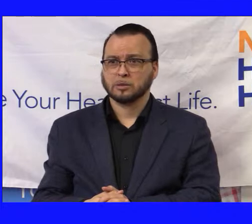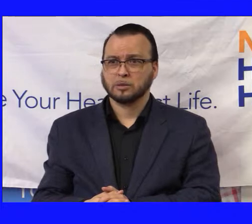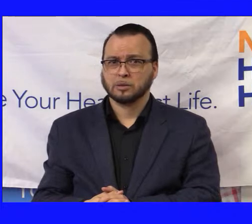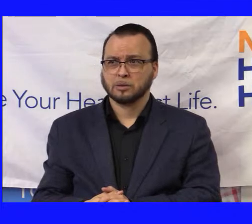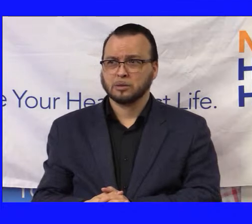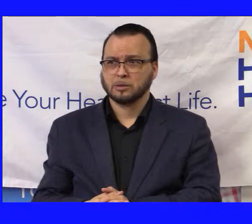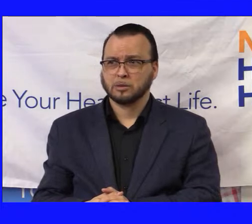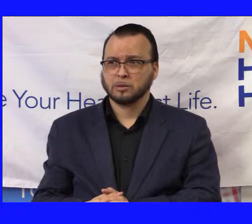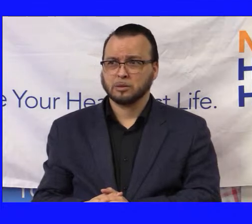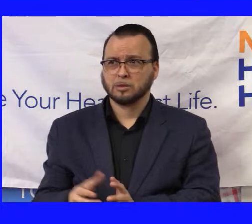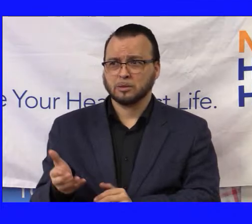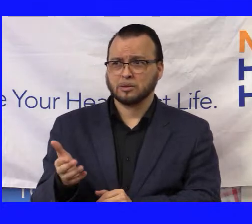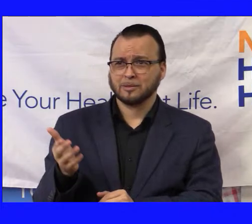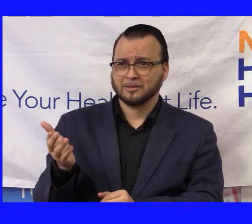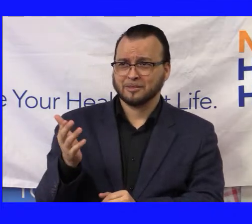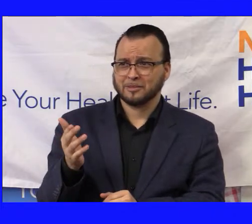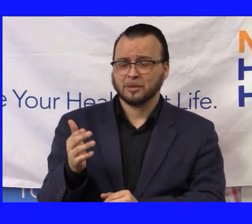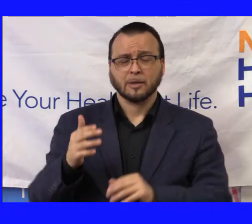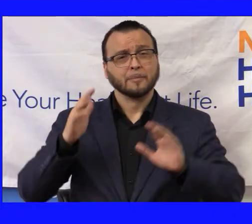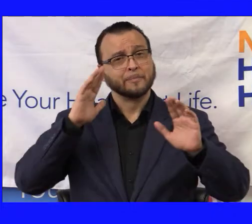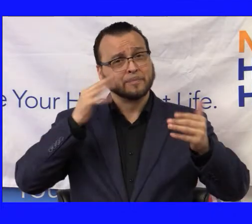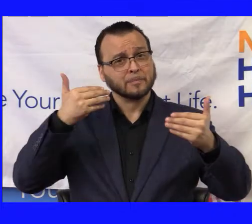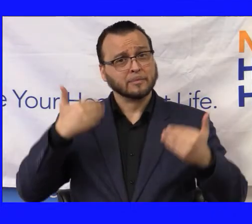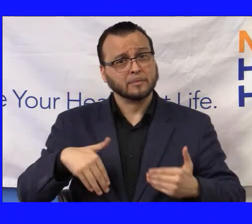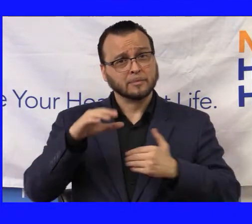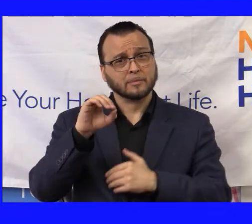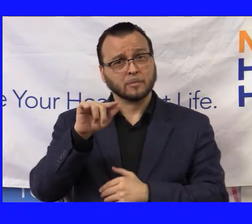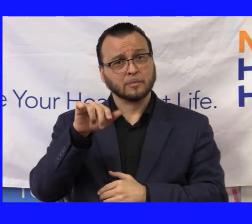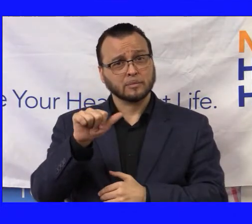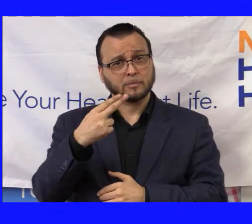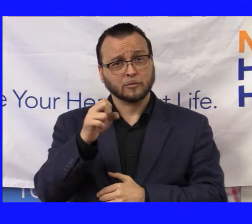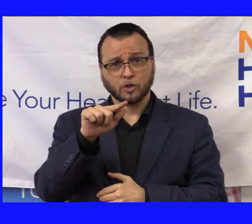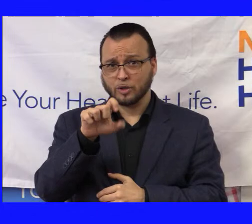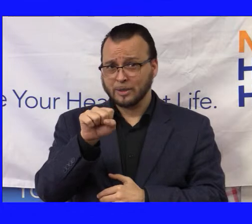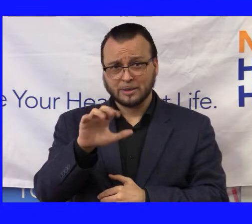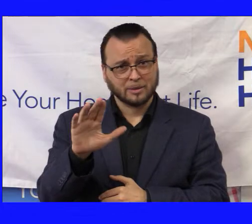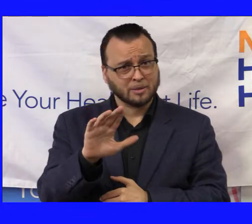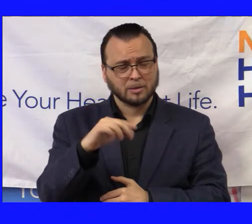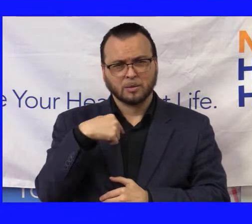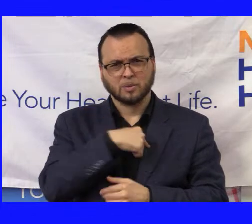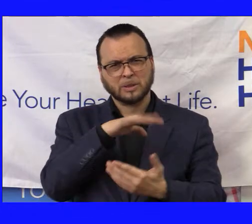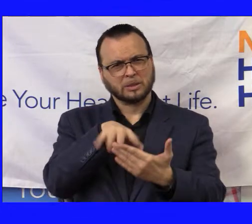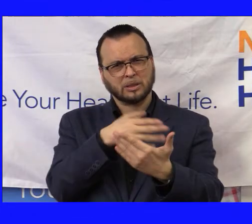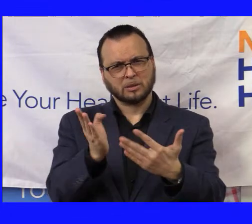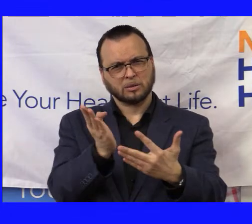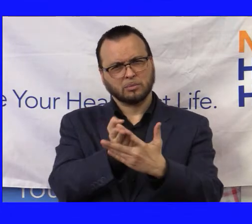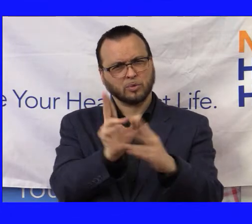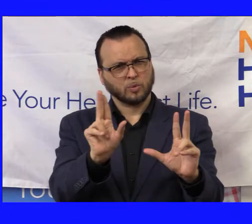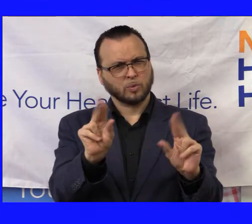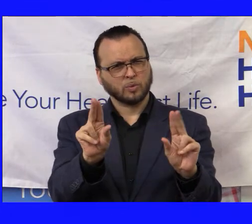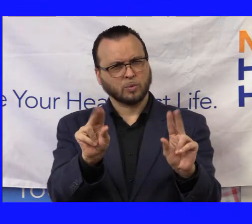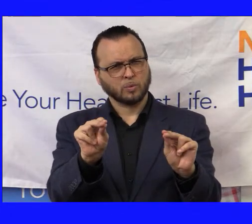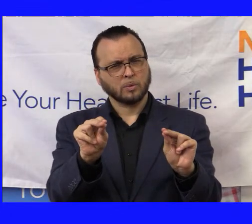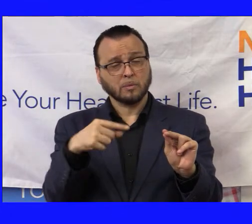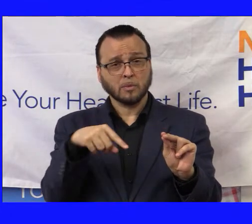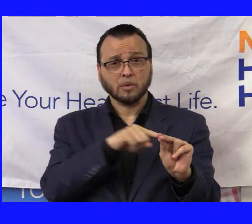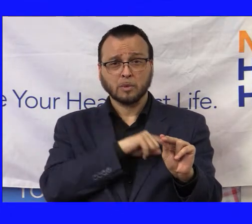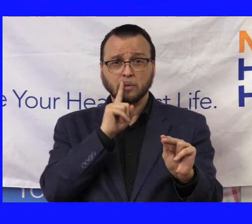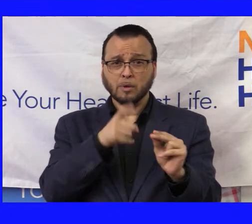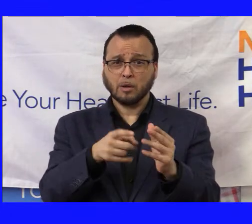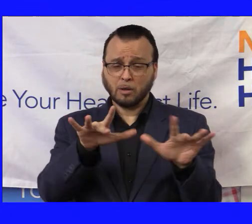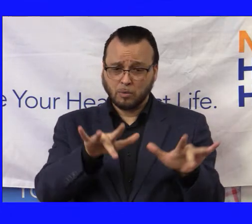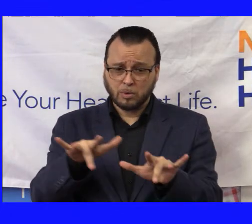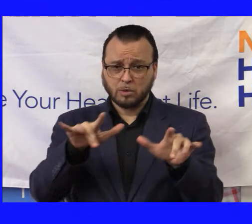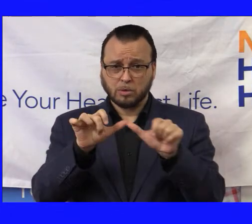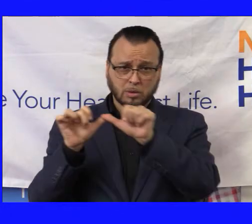Go ahead, Kalisha. Hi, this is Kalicia Hercules. No, we are not able to take a break at this point. We are